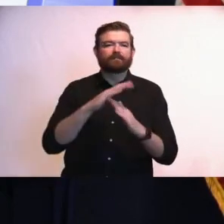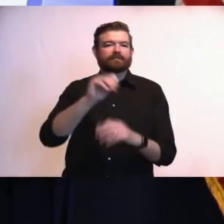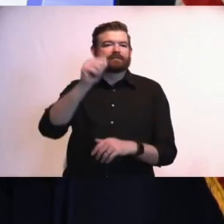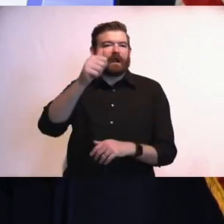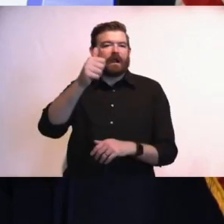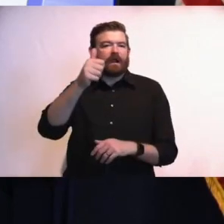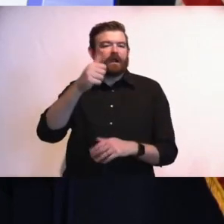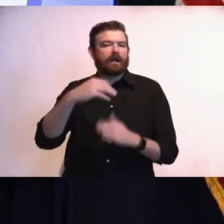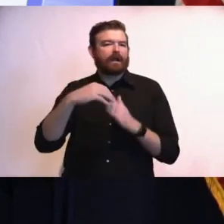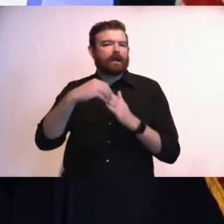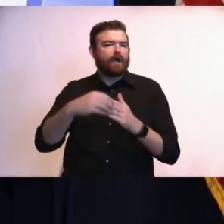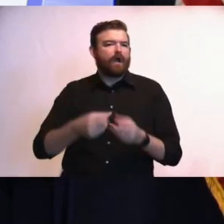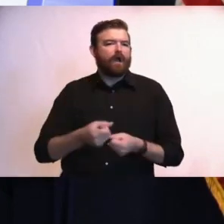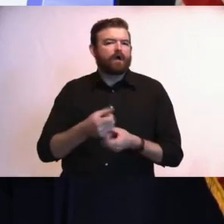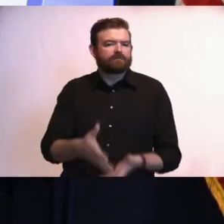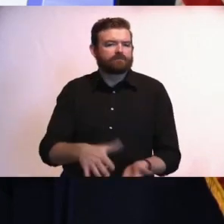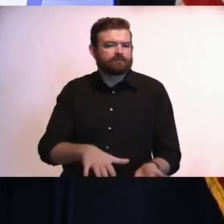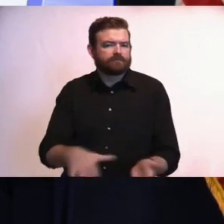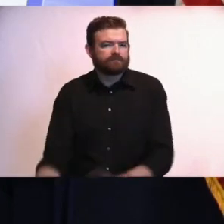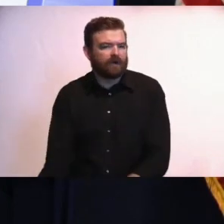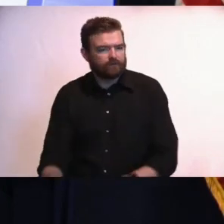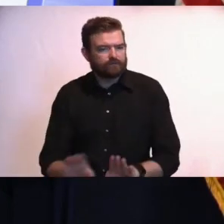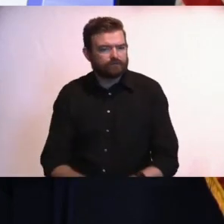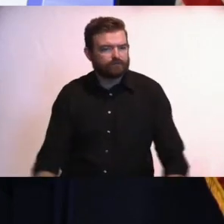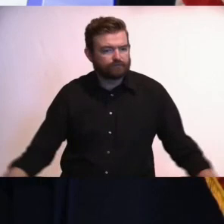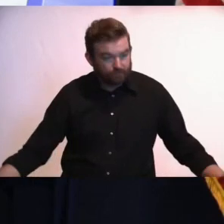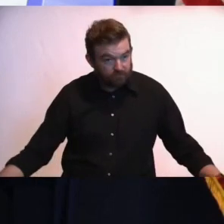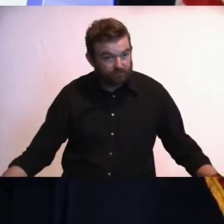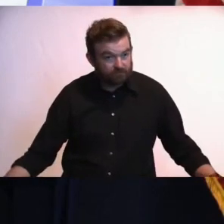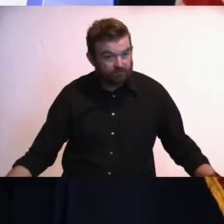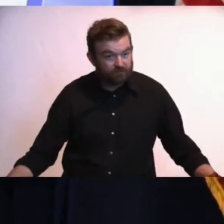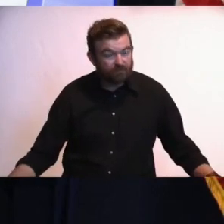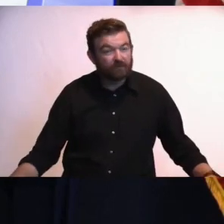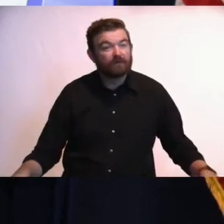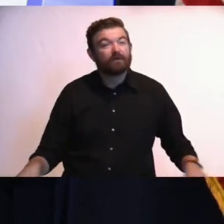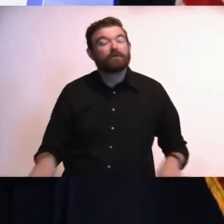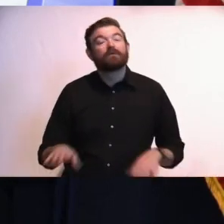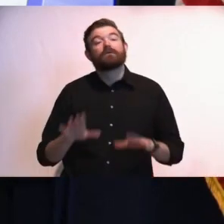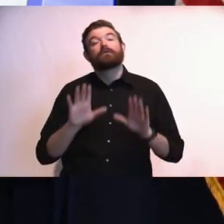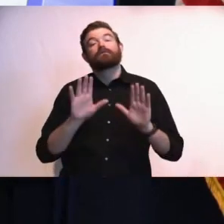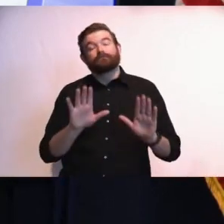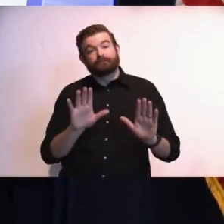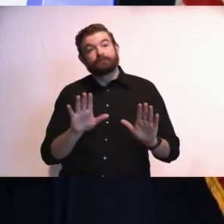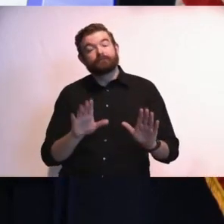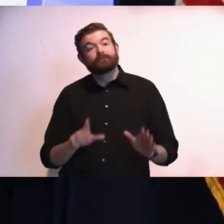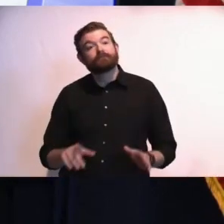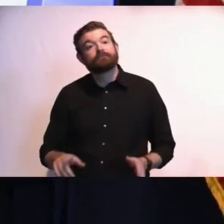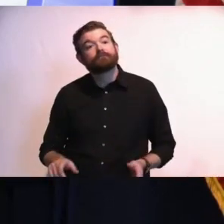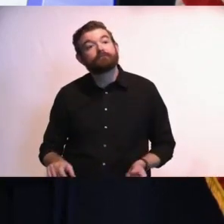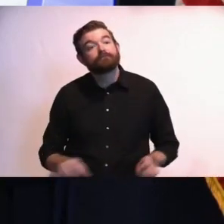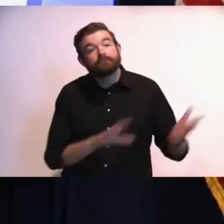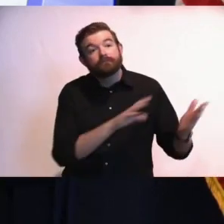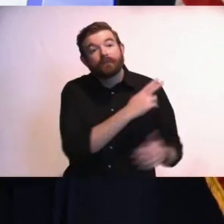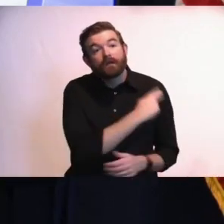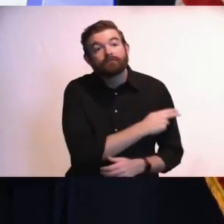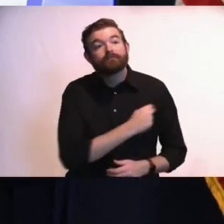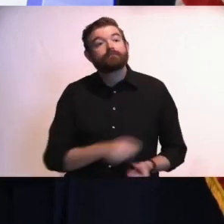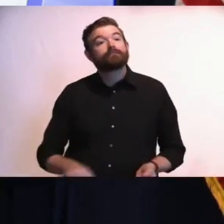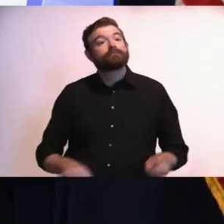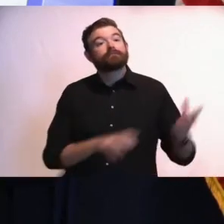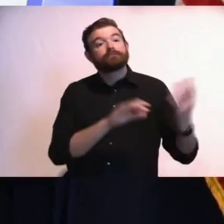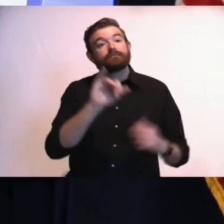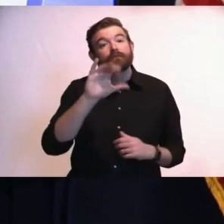11. There's no question that hospitalization, admissions to ICU, and deaths are still highest among